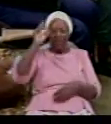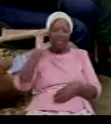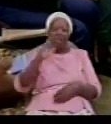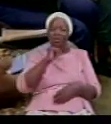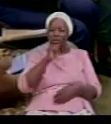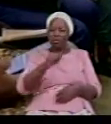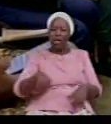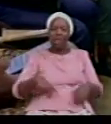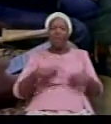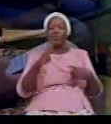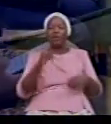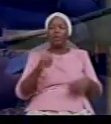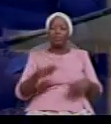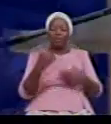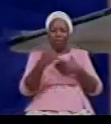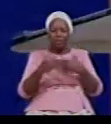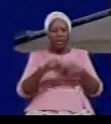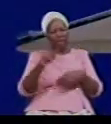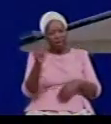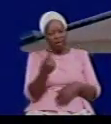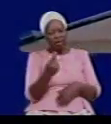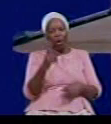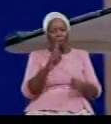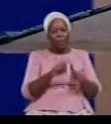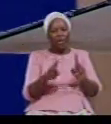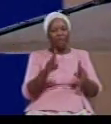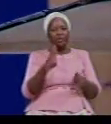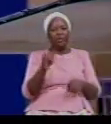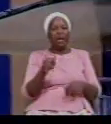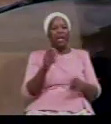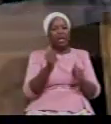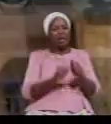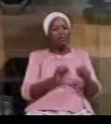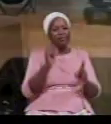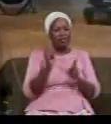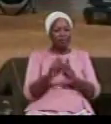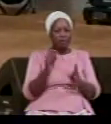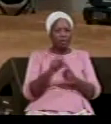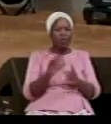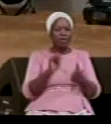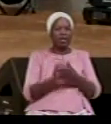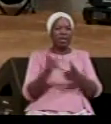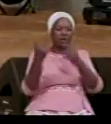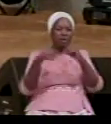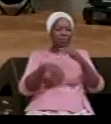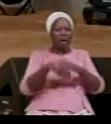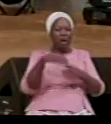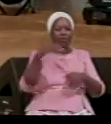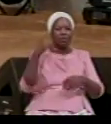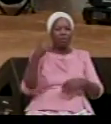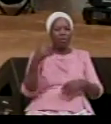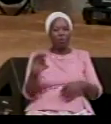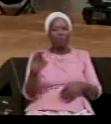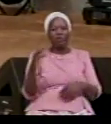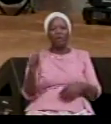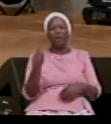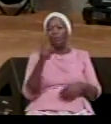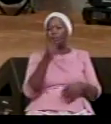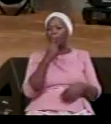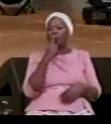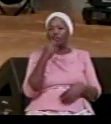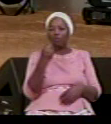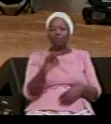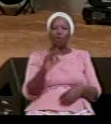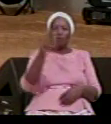not live by bread alone, but by every word that proceedeth out of the